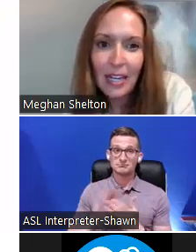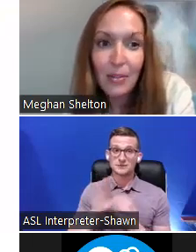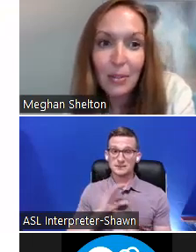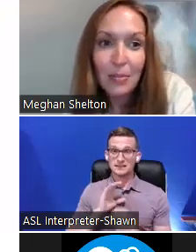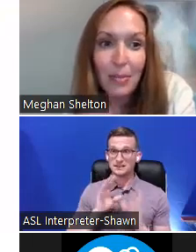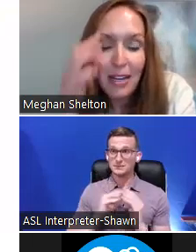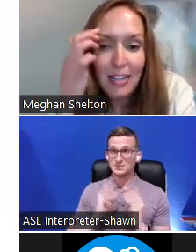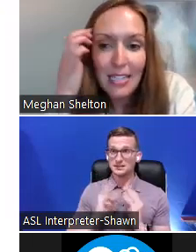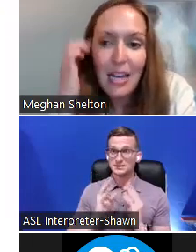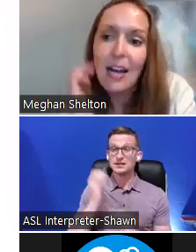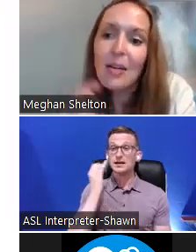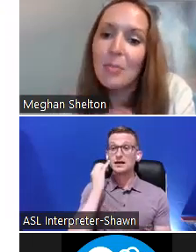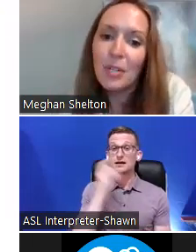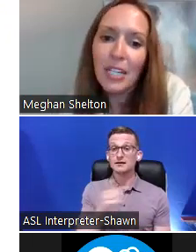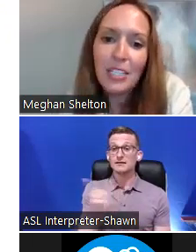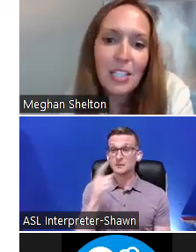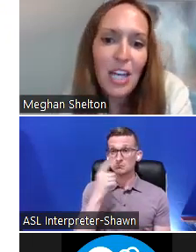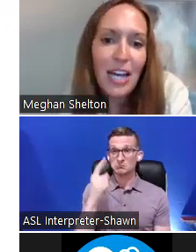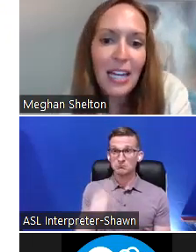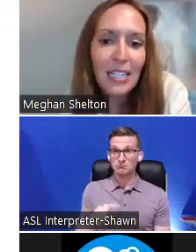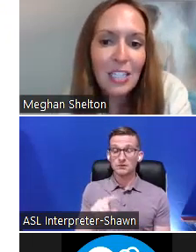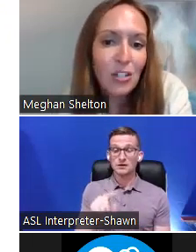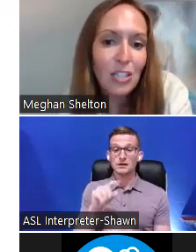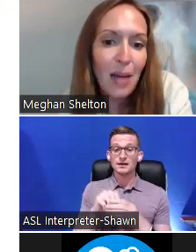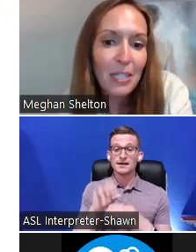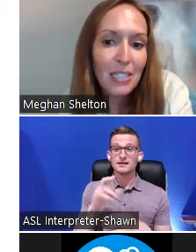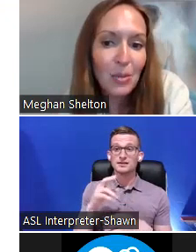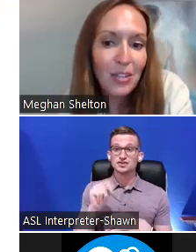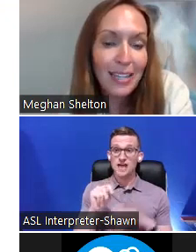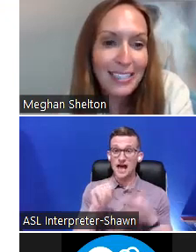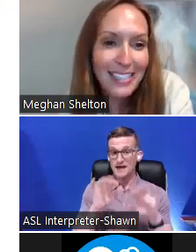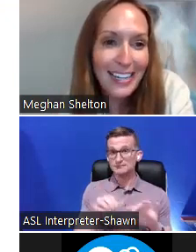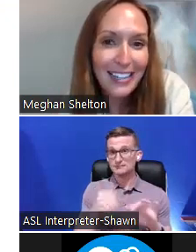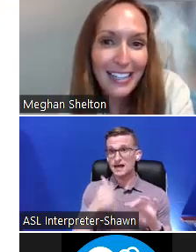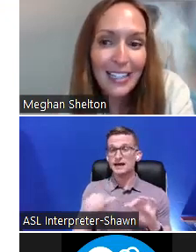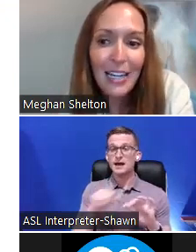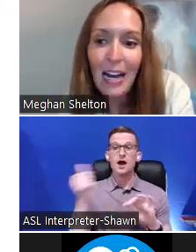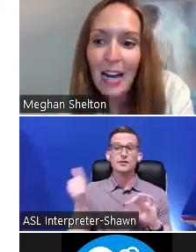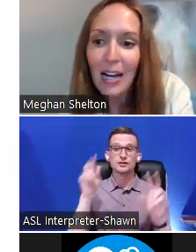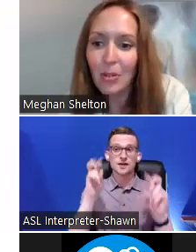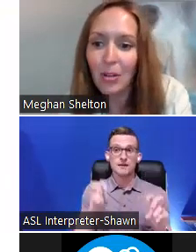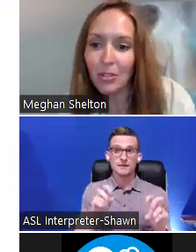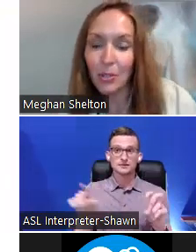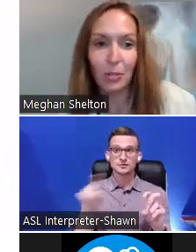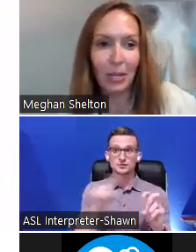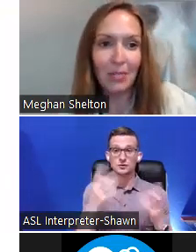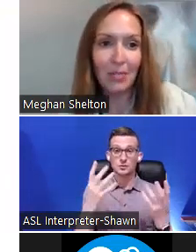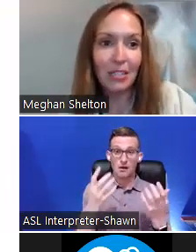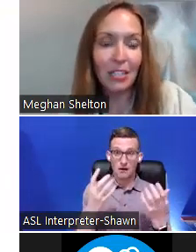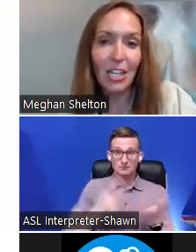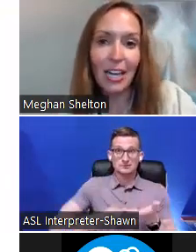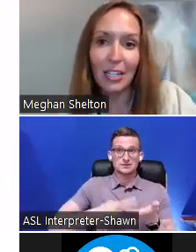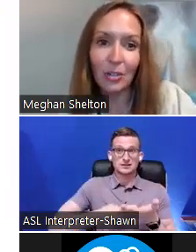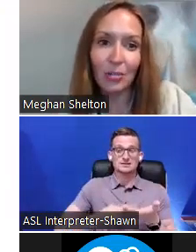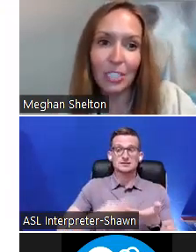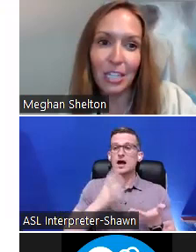And if you wouldn't mind putting into the chat any additional topics you would like to see highlighted, I will also put my email in